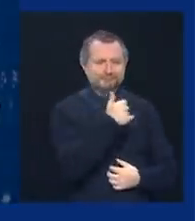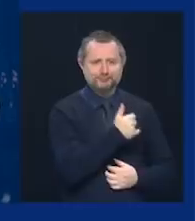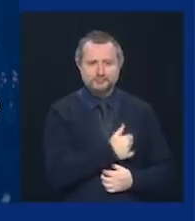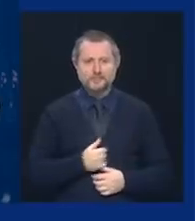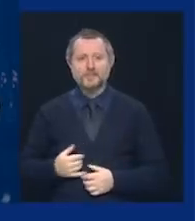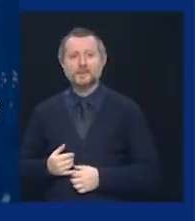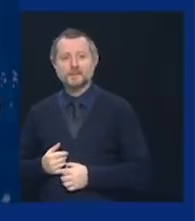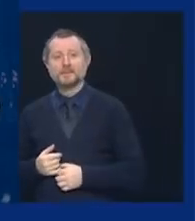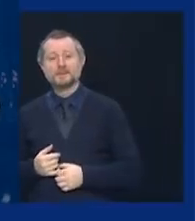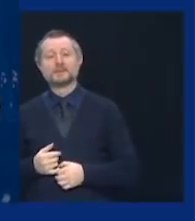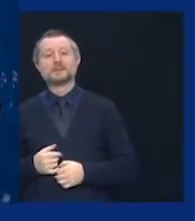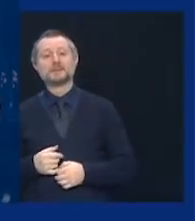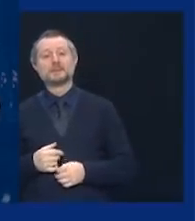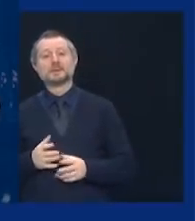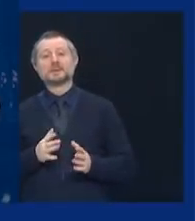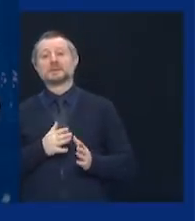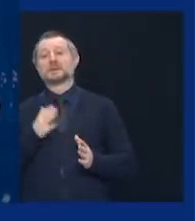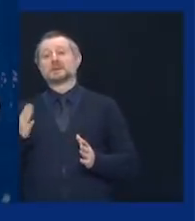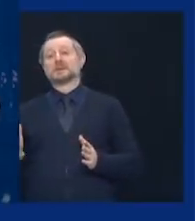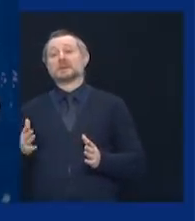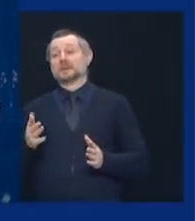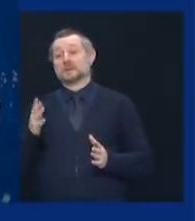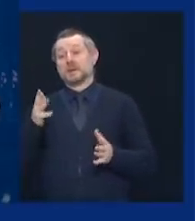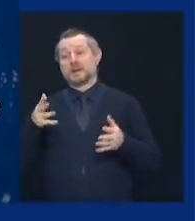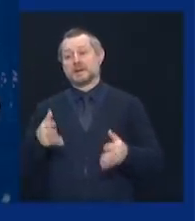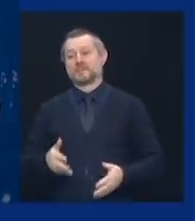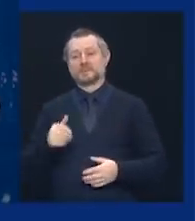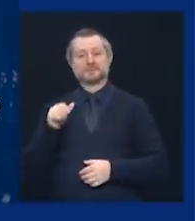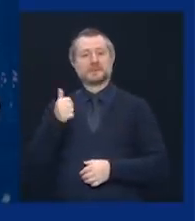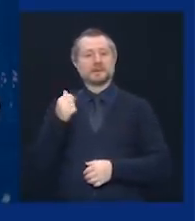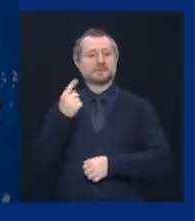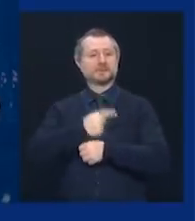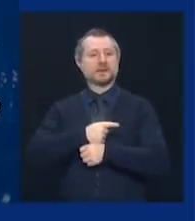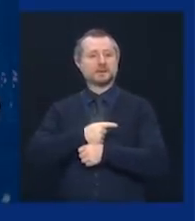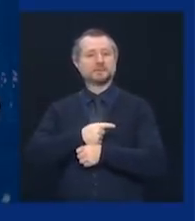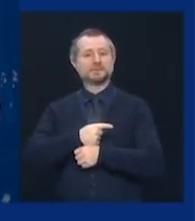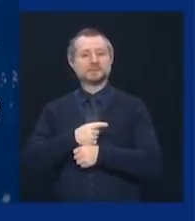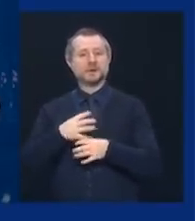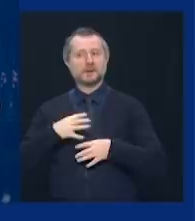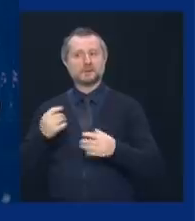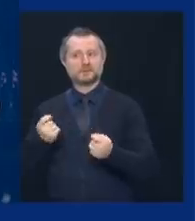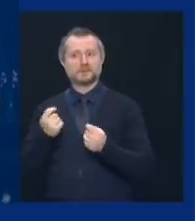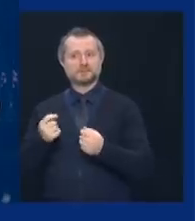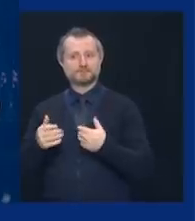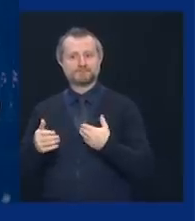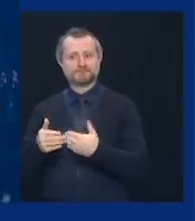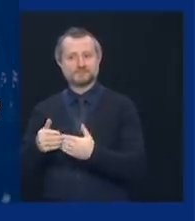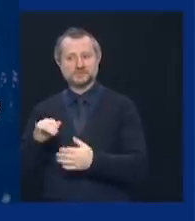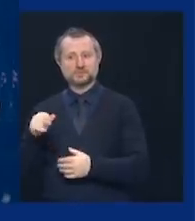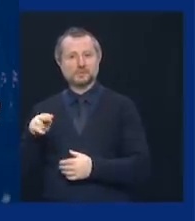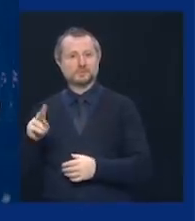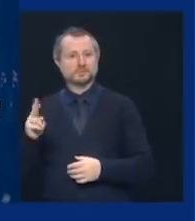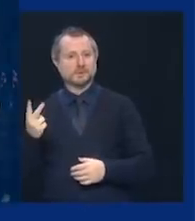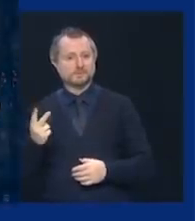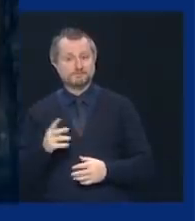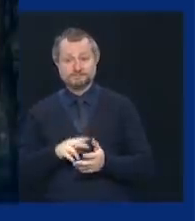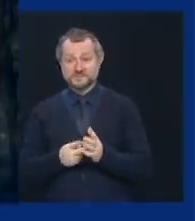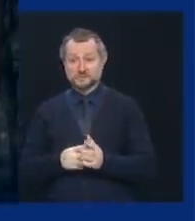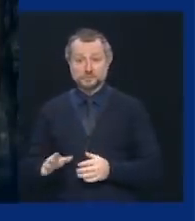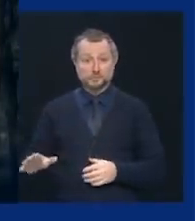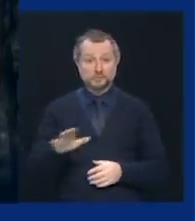But 10 days, holiday season is 10 days. What we do in the next 10 days